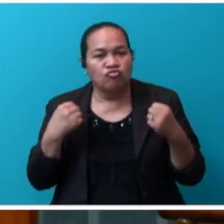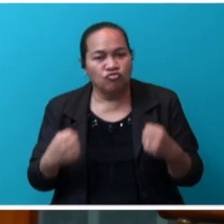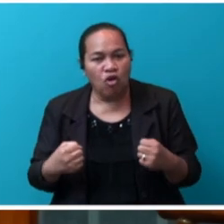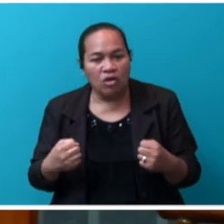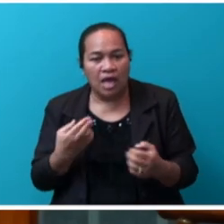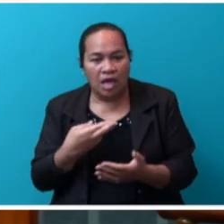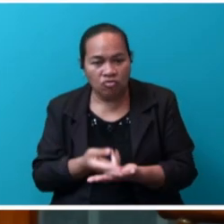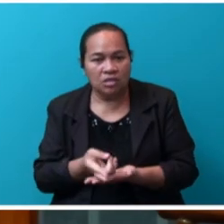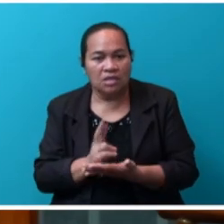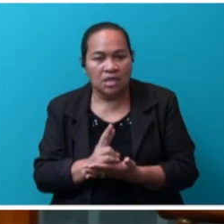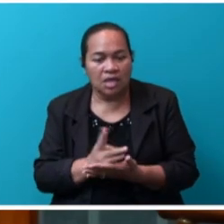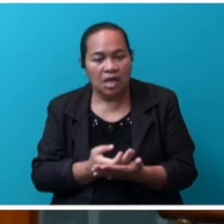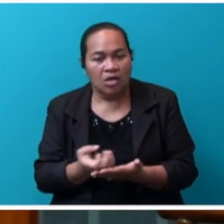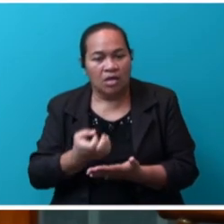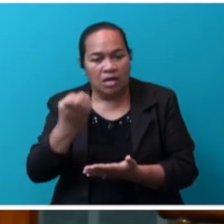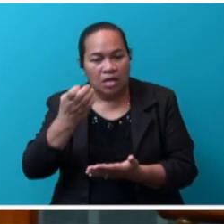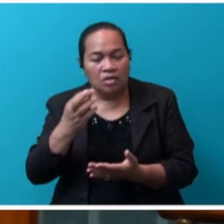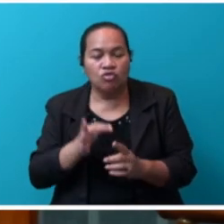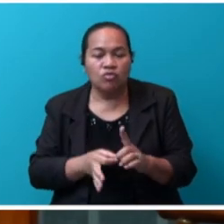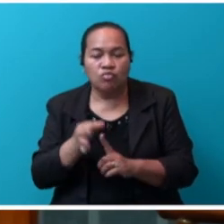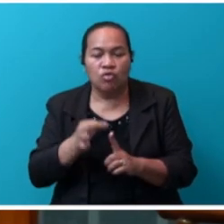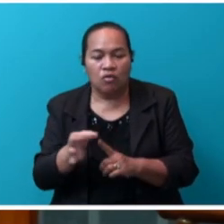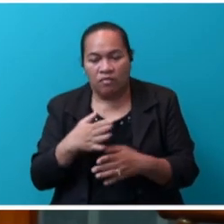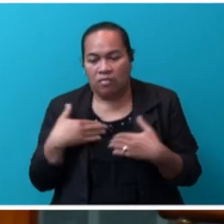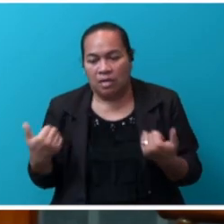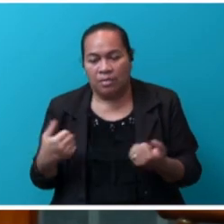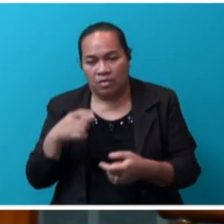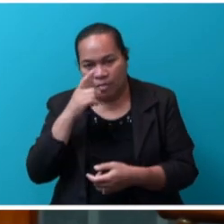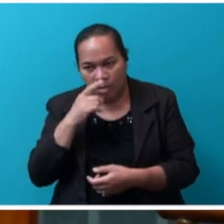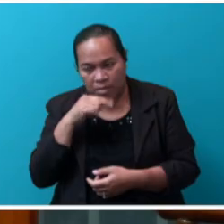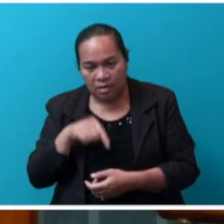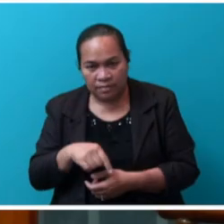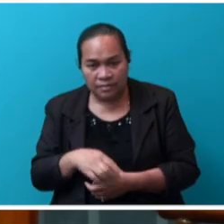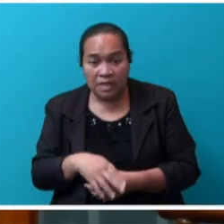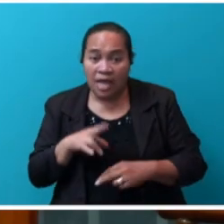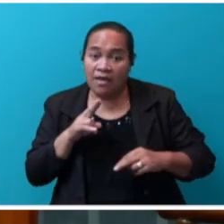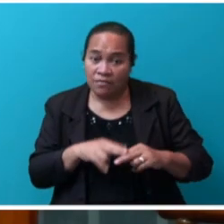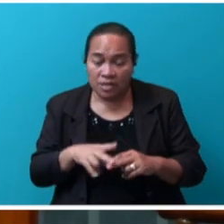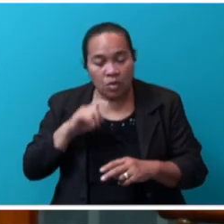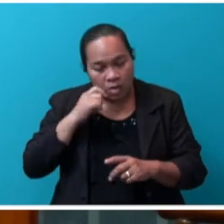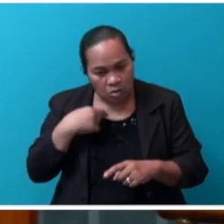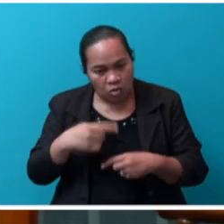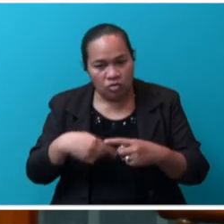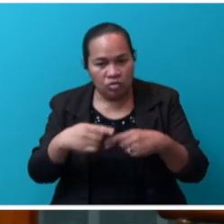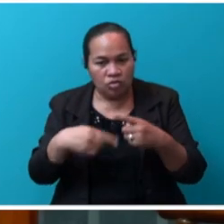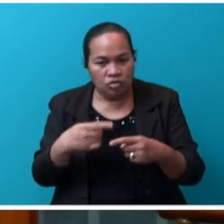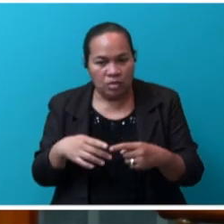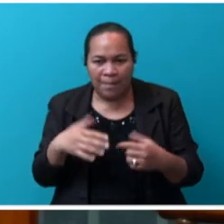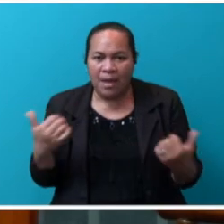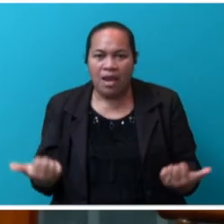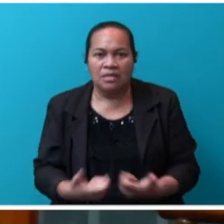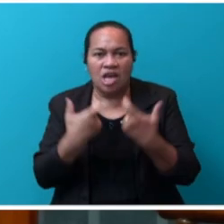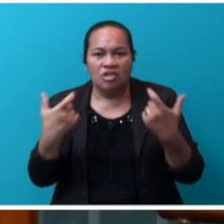and improving the well-being of our people. Mr. Speaker, Fiji continues to face significant challenges,